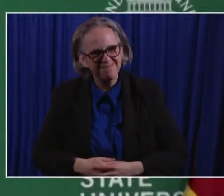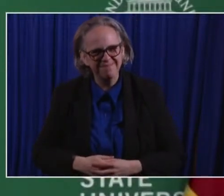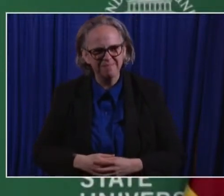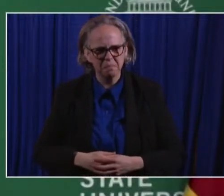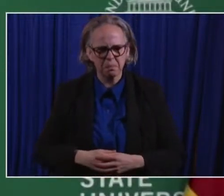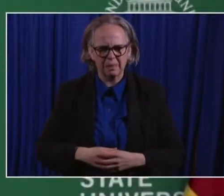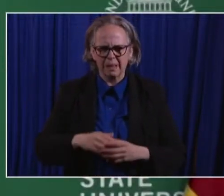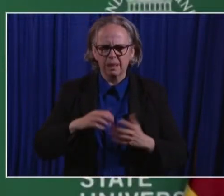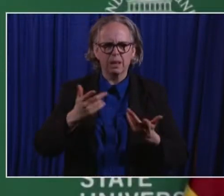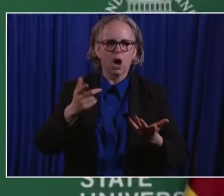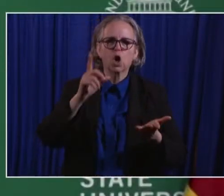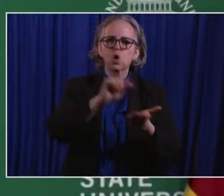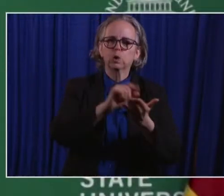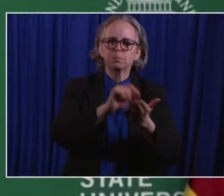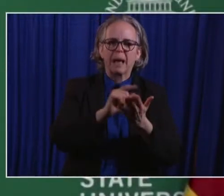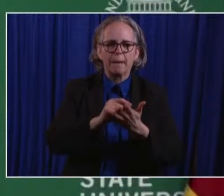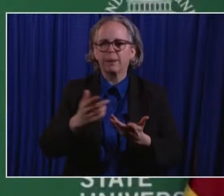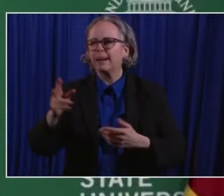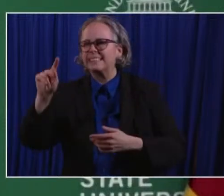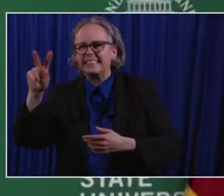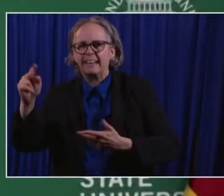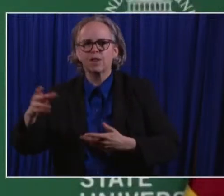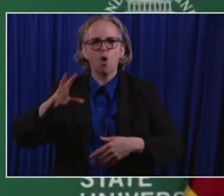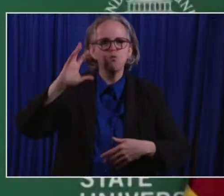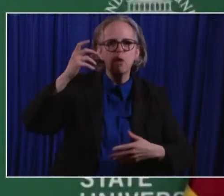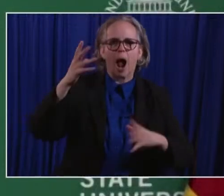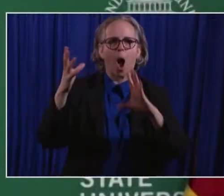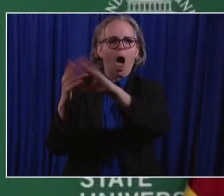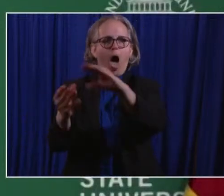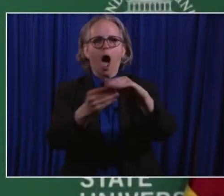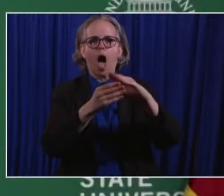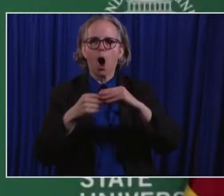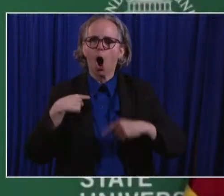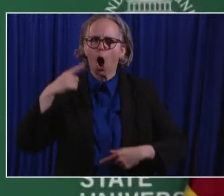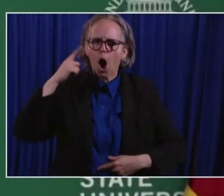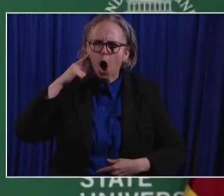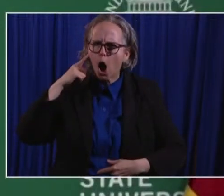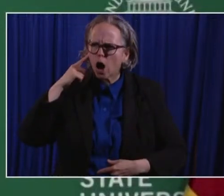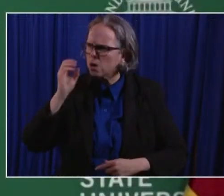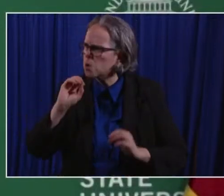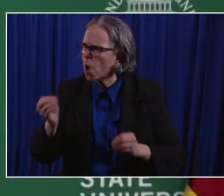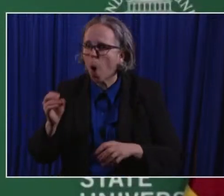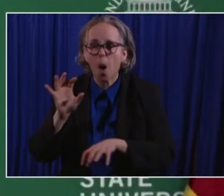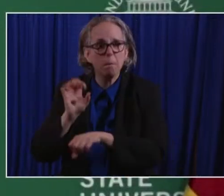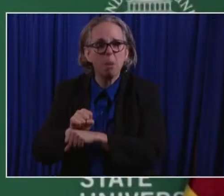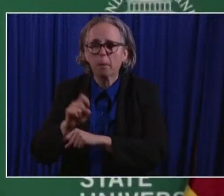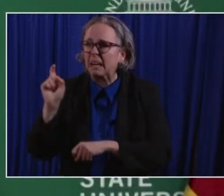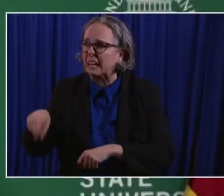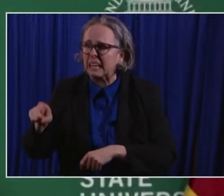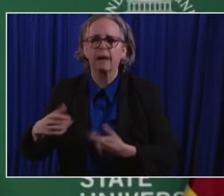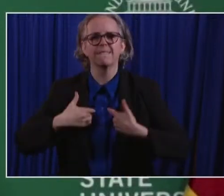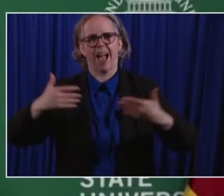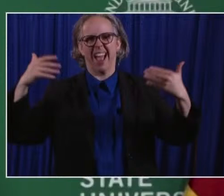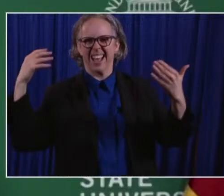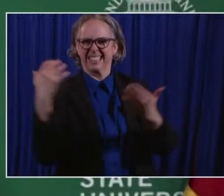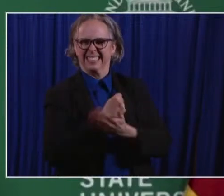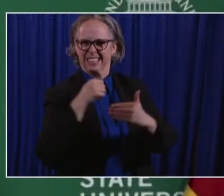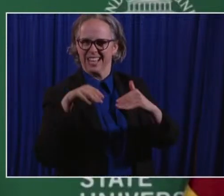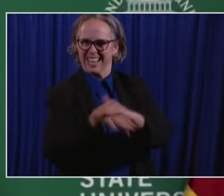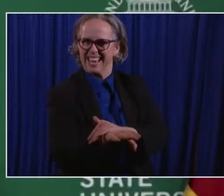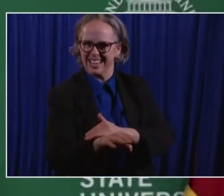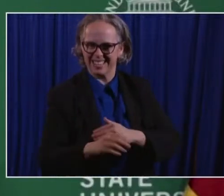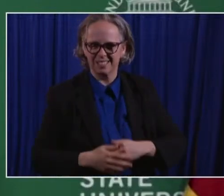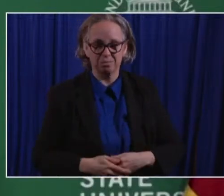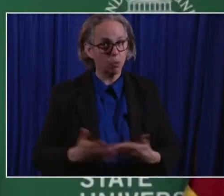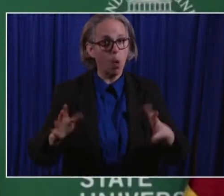it was available, and I made the decision this morning to come get vaccinated. So they're open for business.